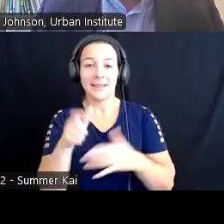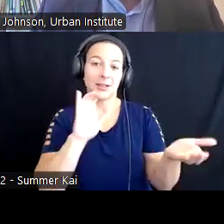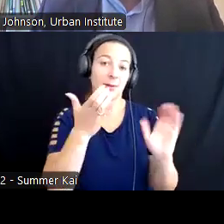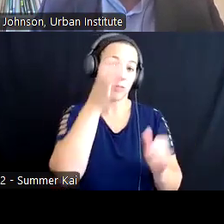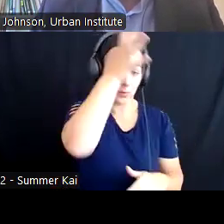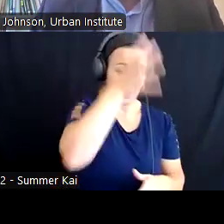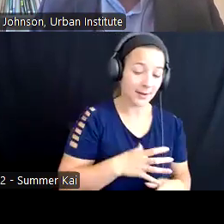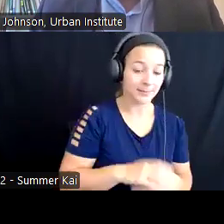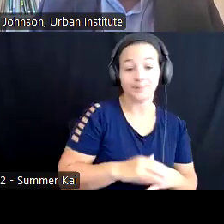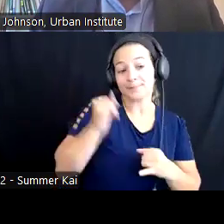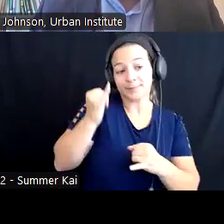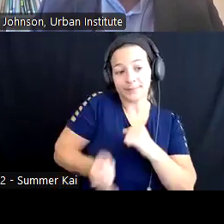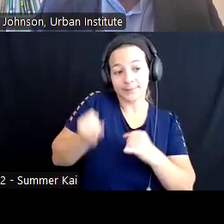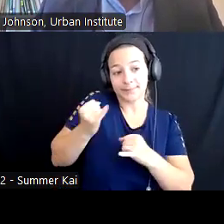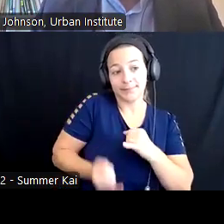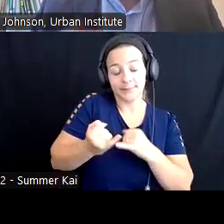next slide, our last